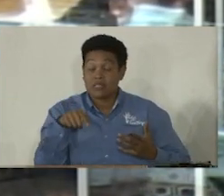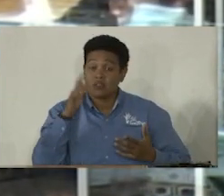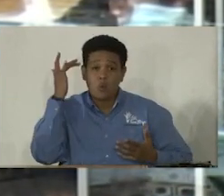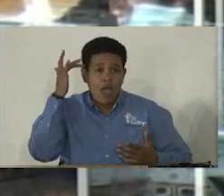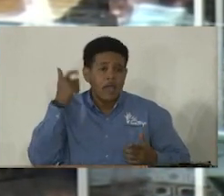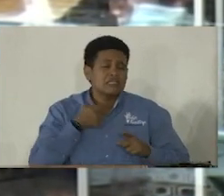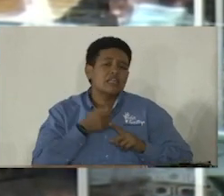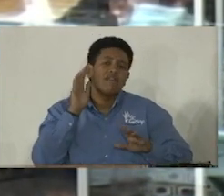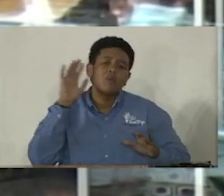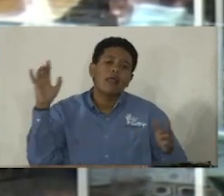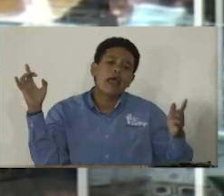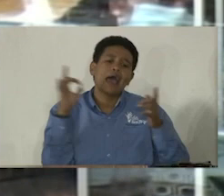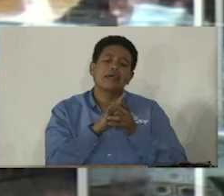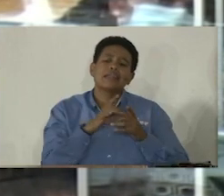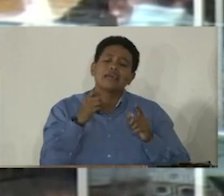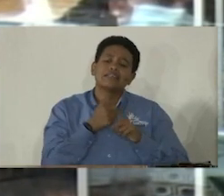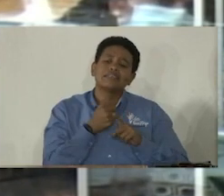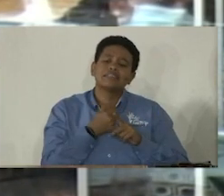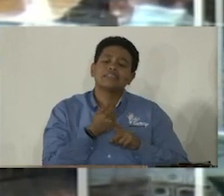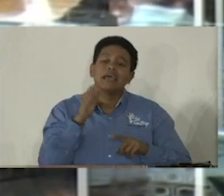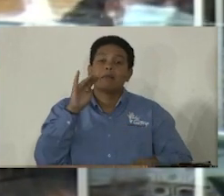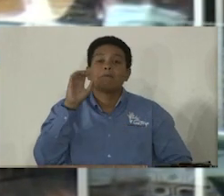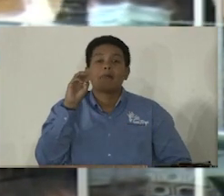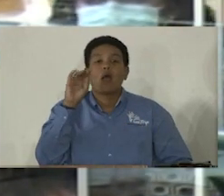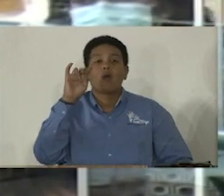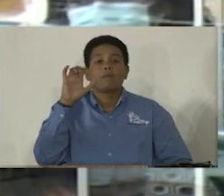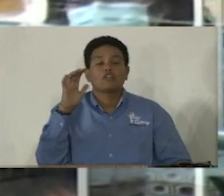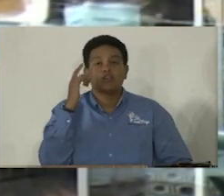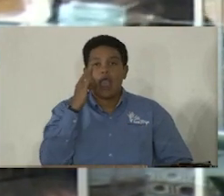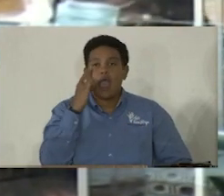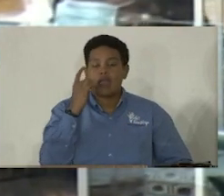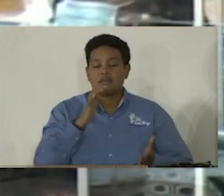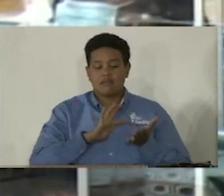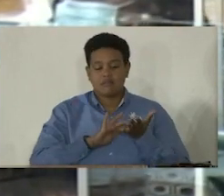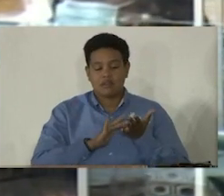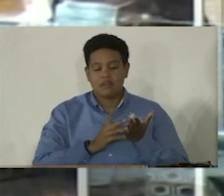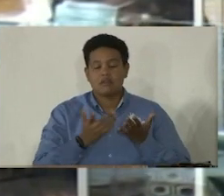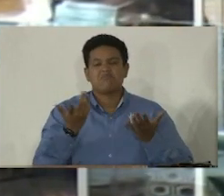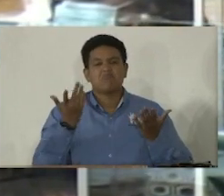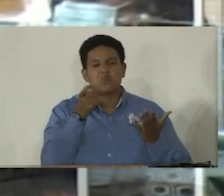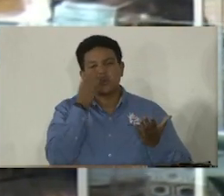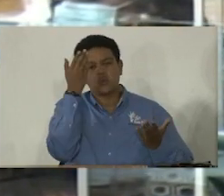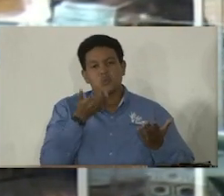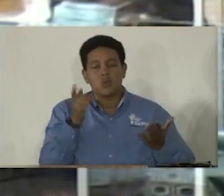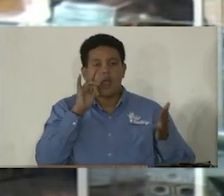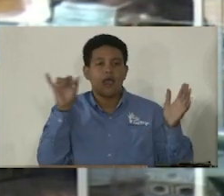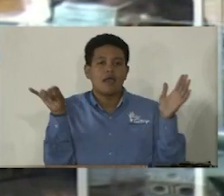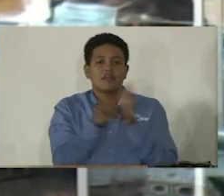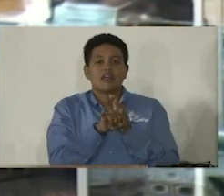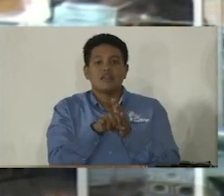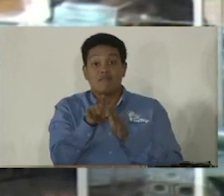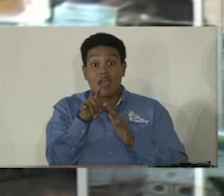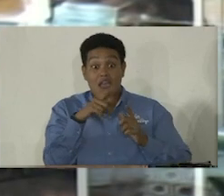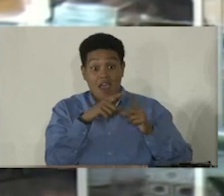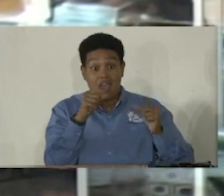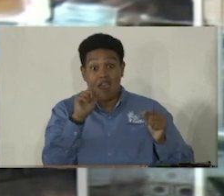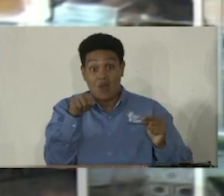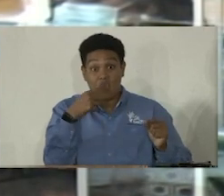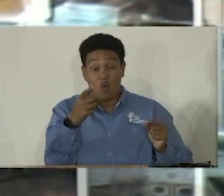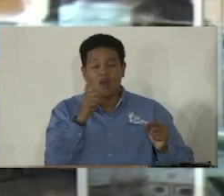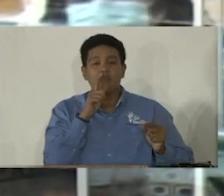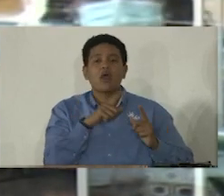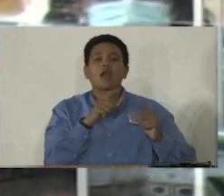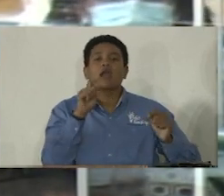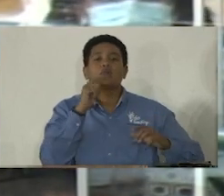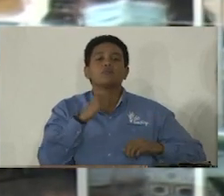because it's going to attach the biometric ID. So not only would you have a card, but the card will be protected